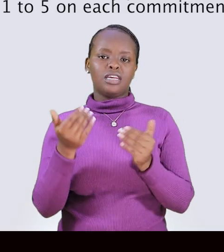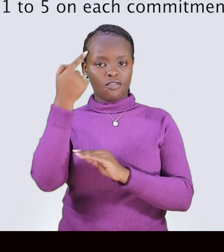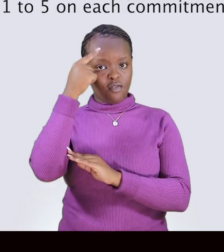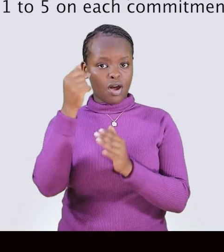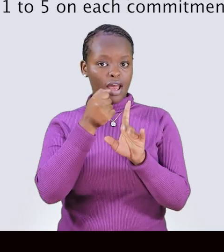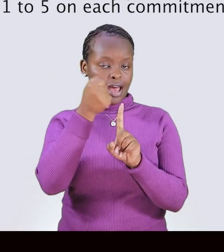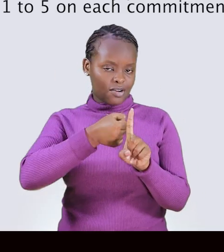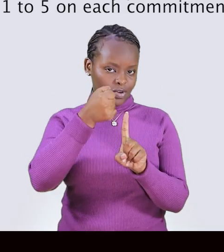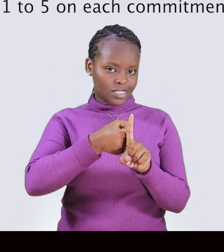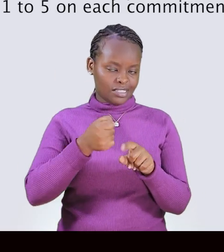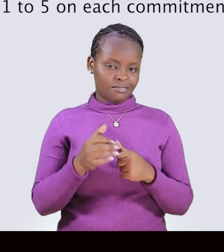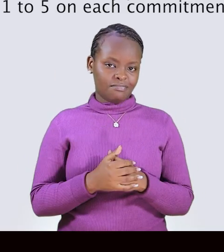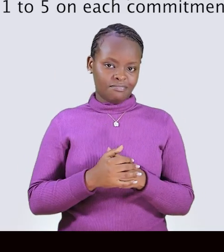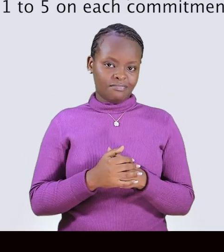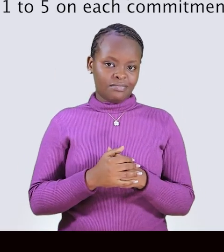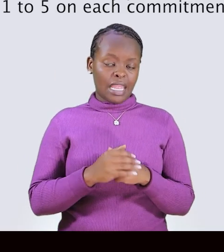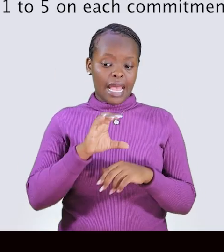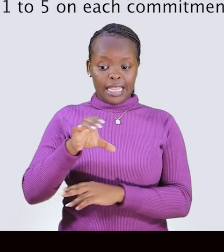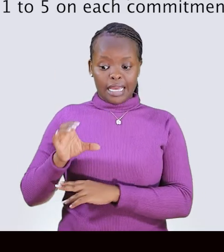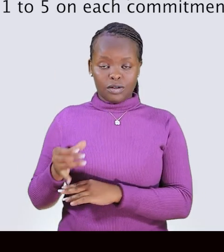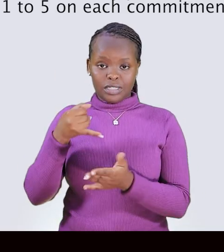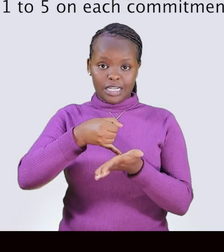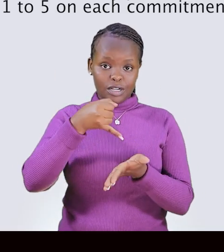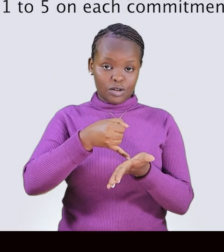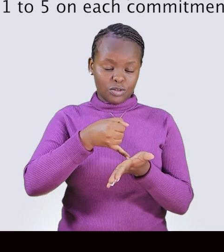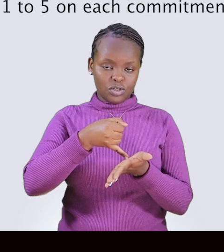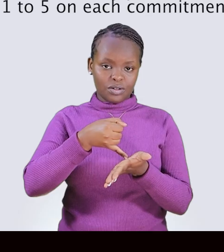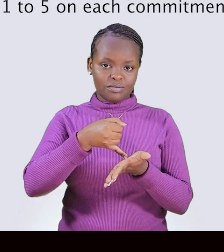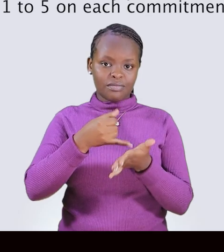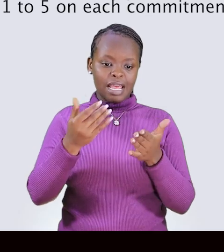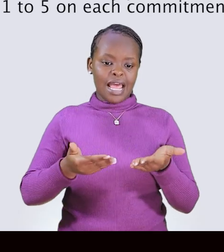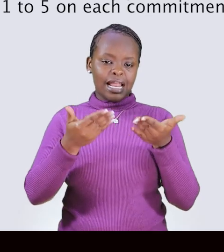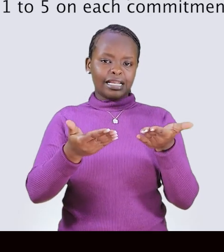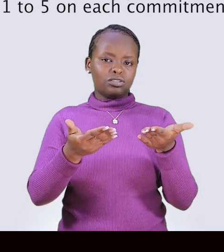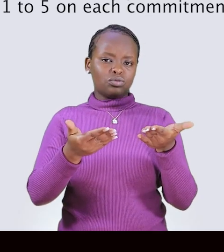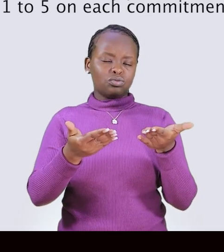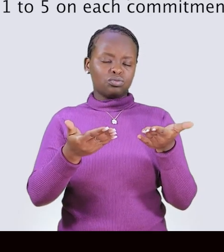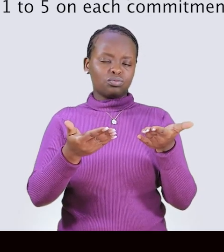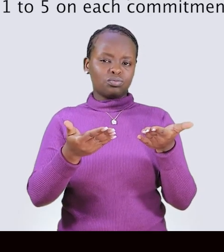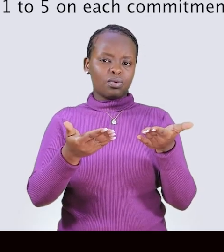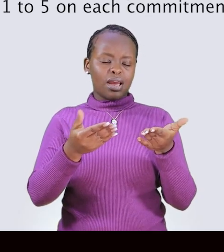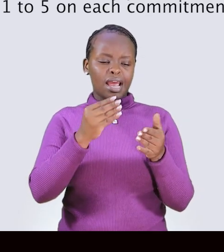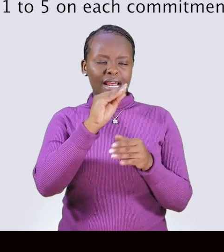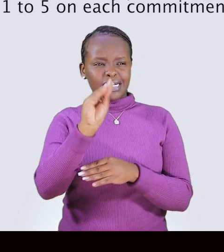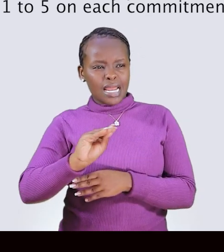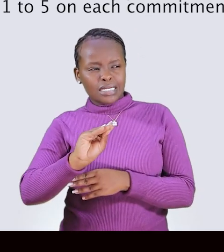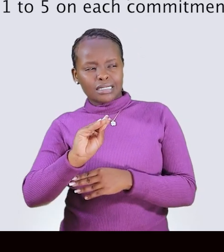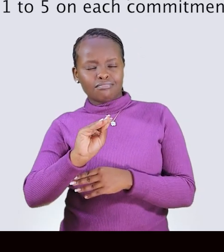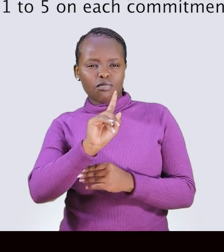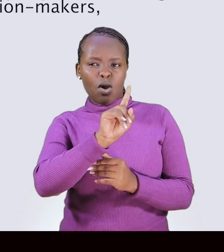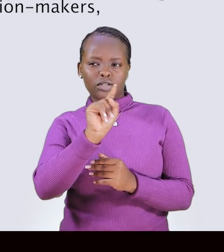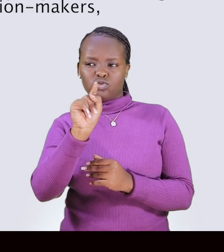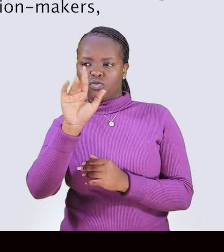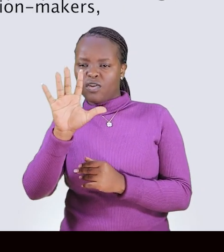advocacy. The County Inclusion Scorecard lets you rate county performance from 1 to 5 on each